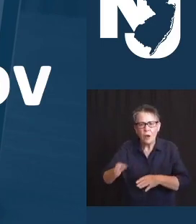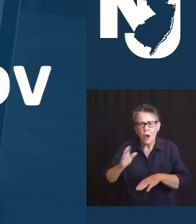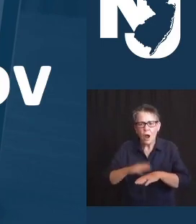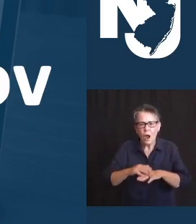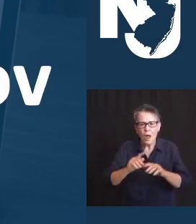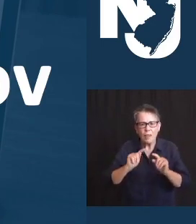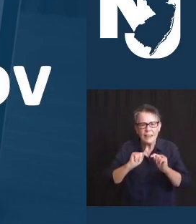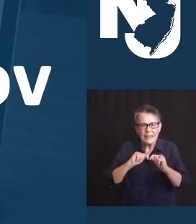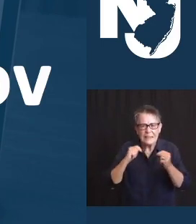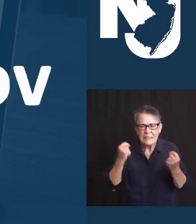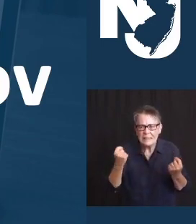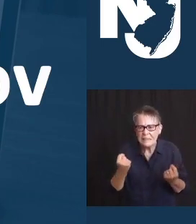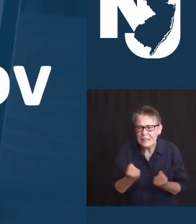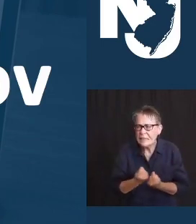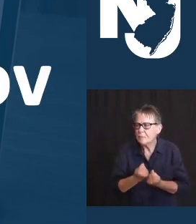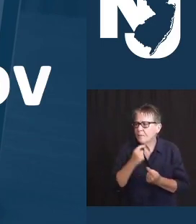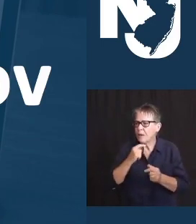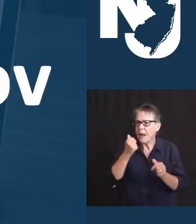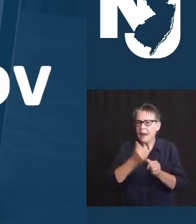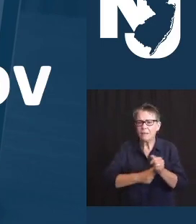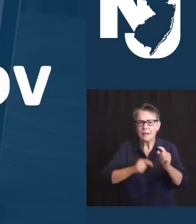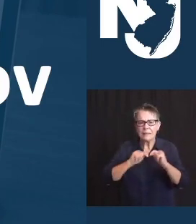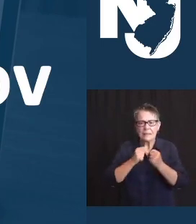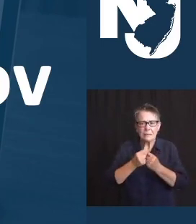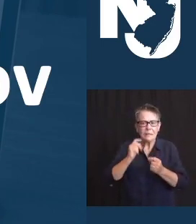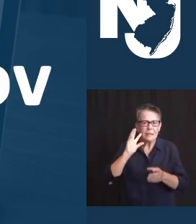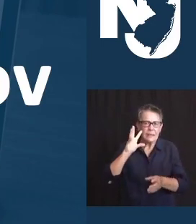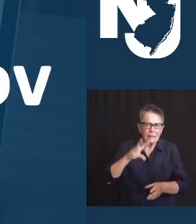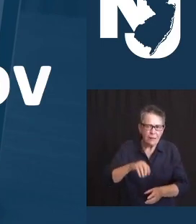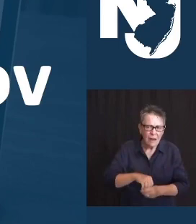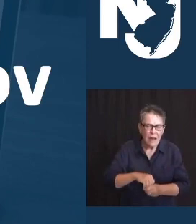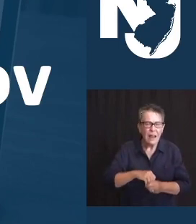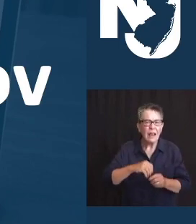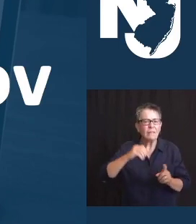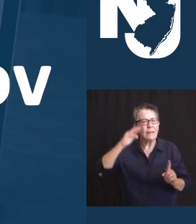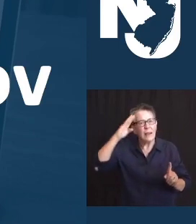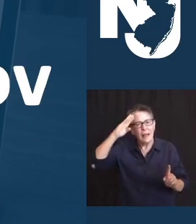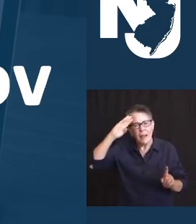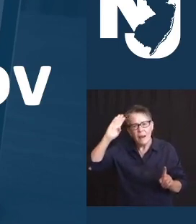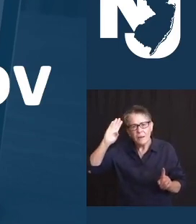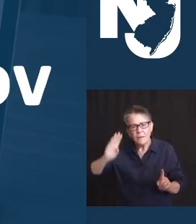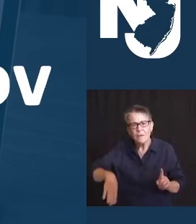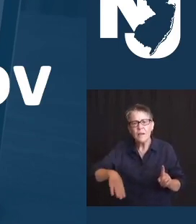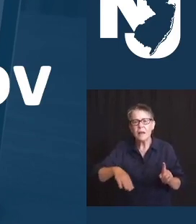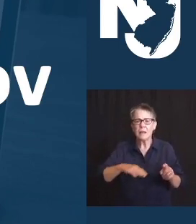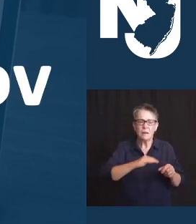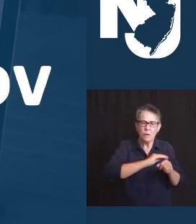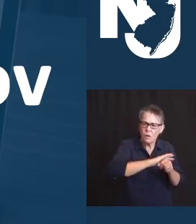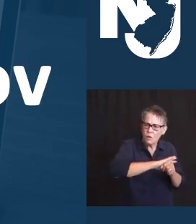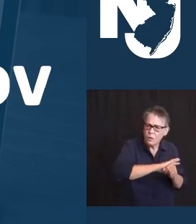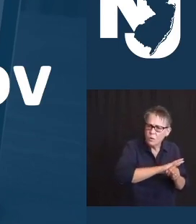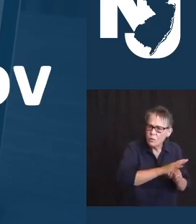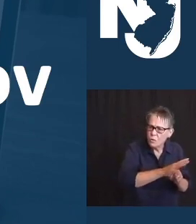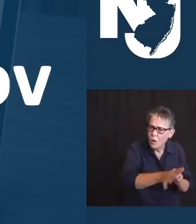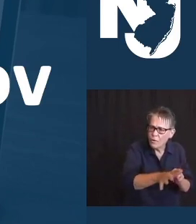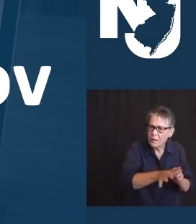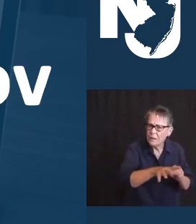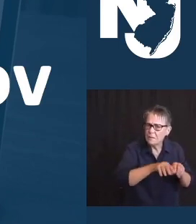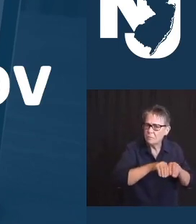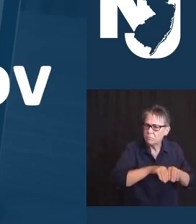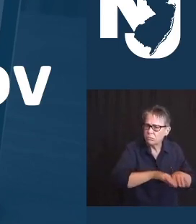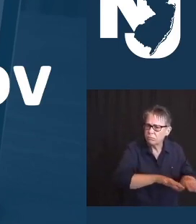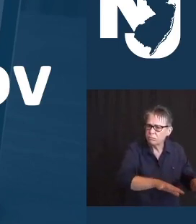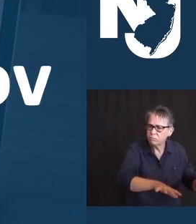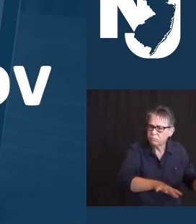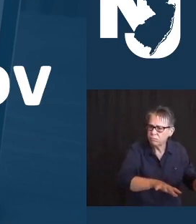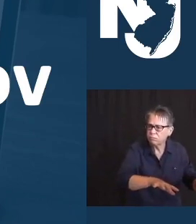this. And as hard as COVID-19 is to deal with, only 2 teams out of 222 could not play out their entire string.